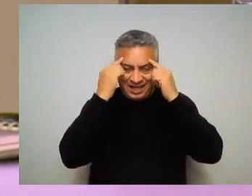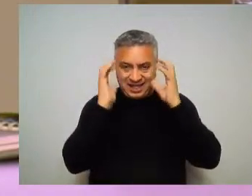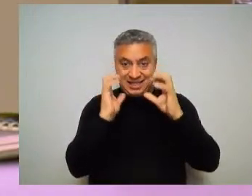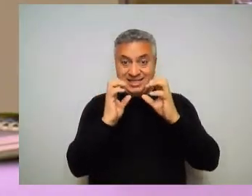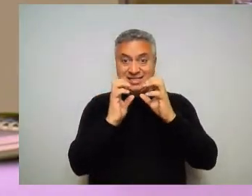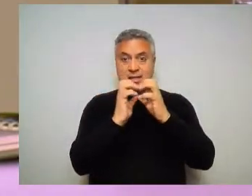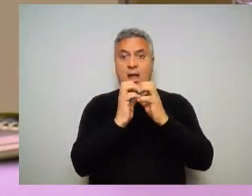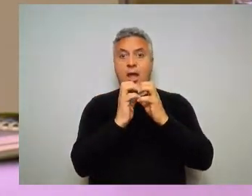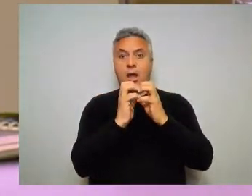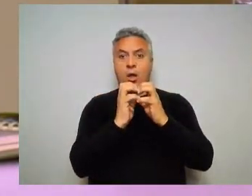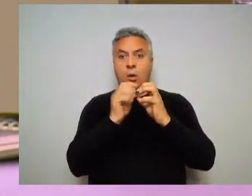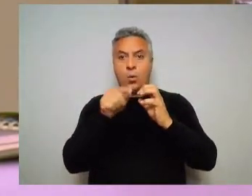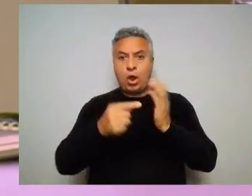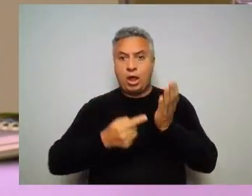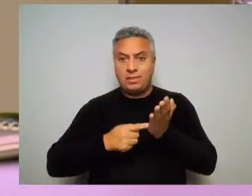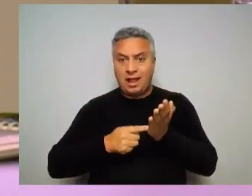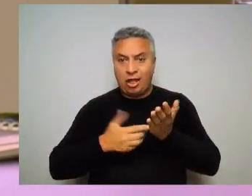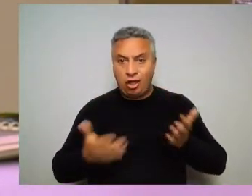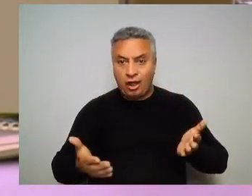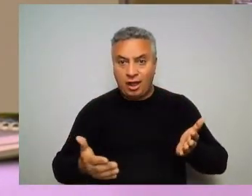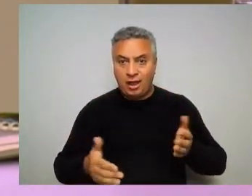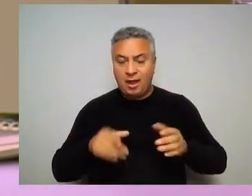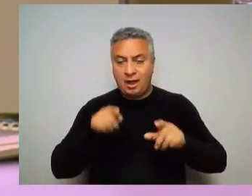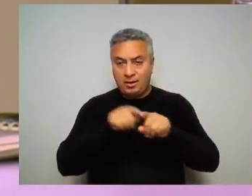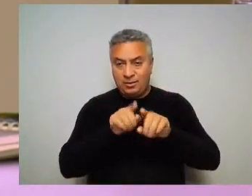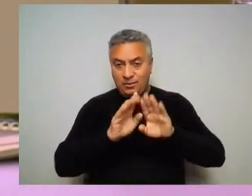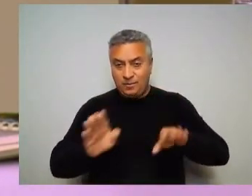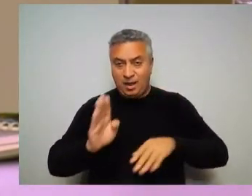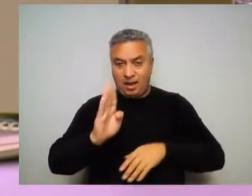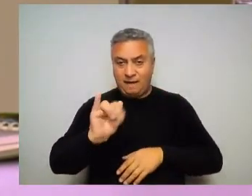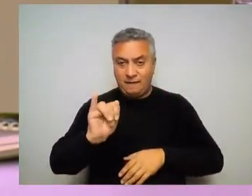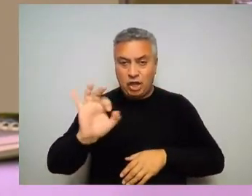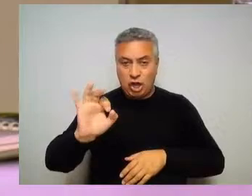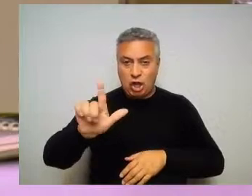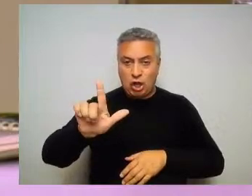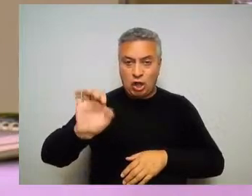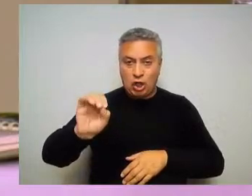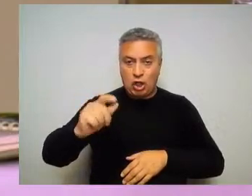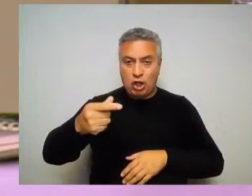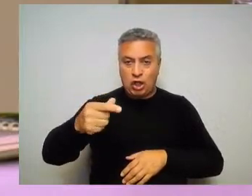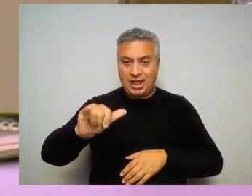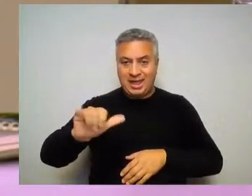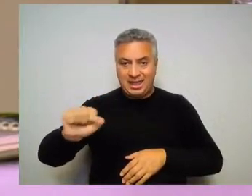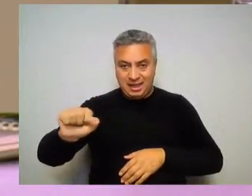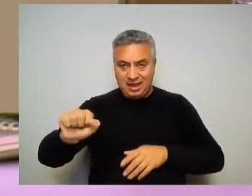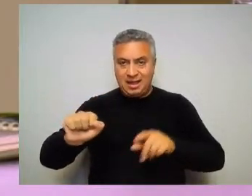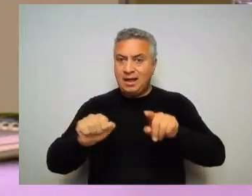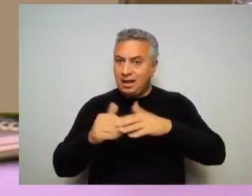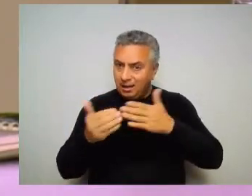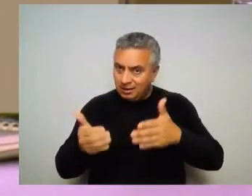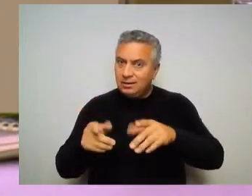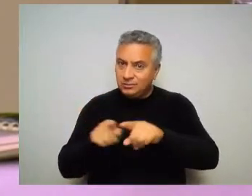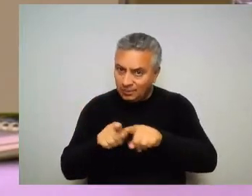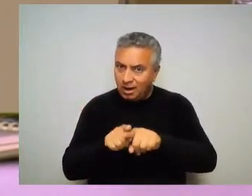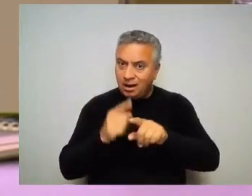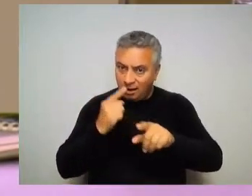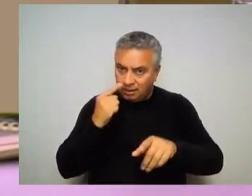intelligence, neurology, or what is happening with biology, biotechnology. All